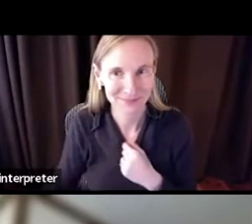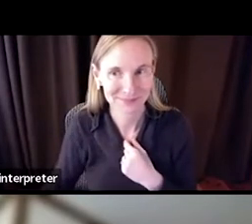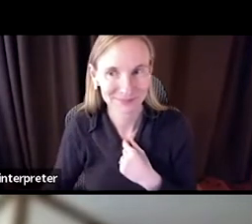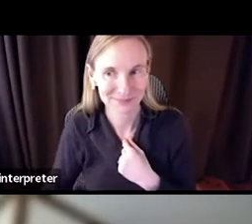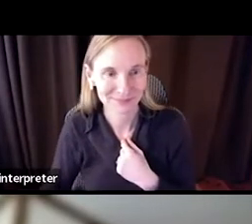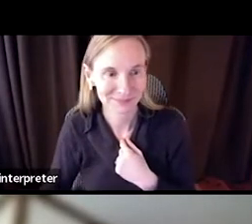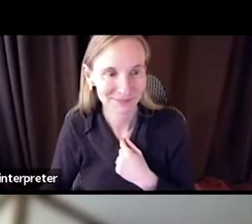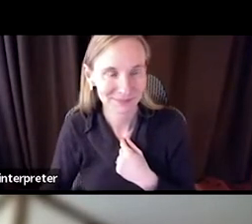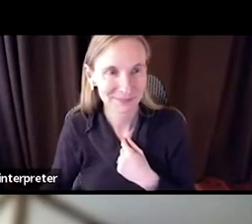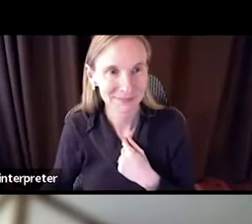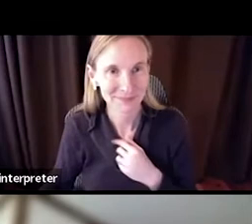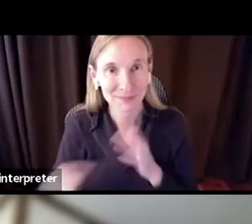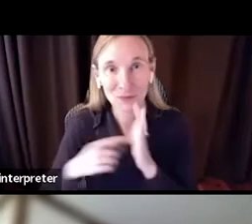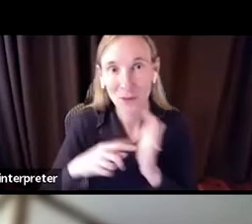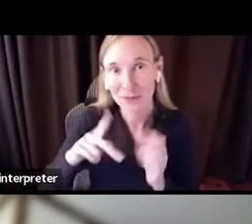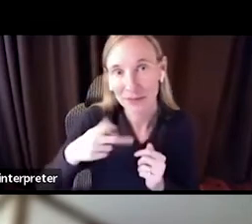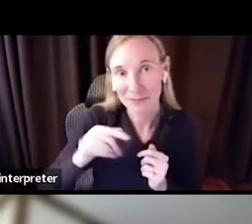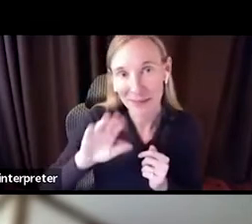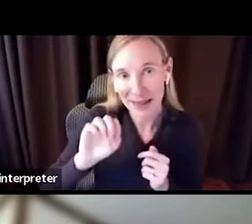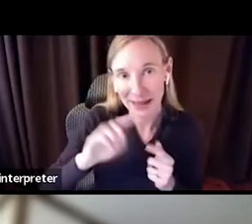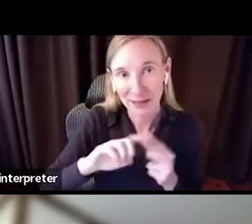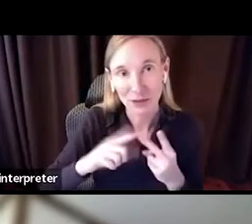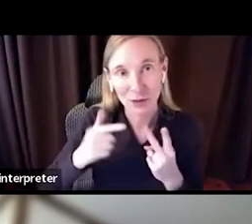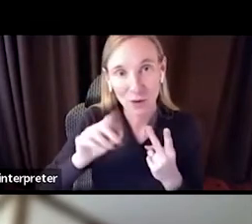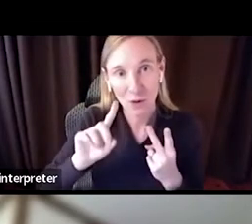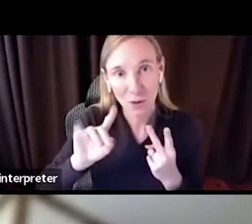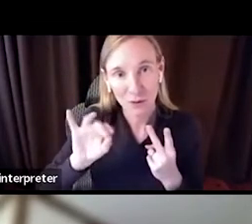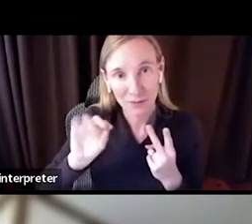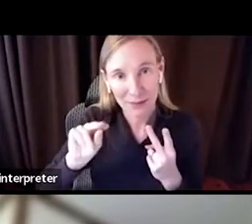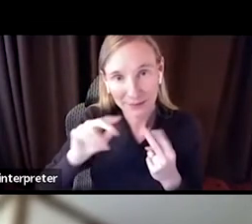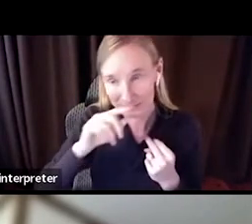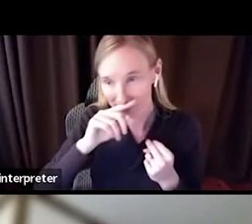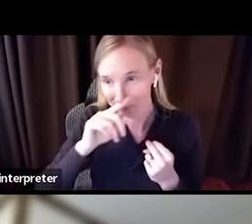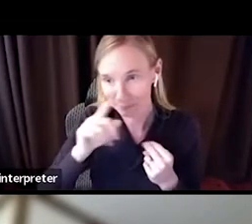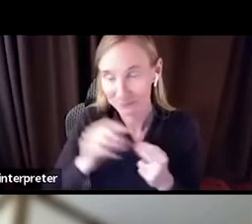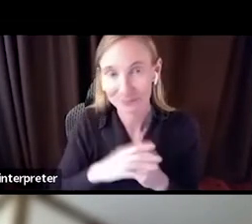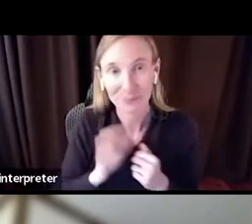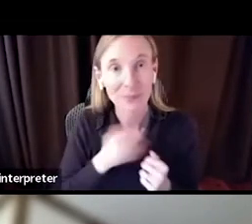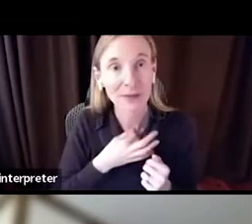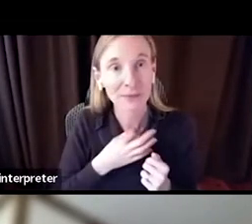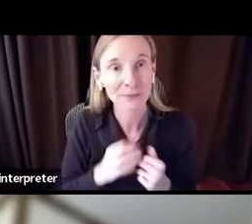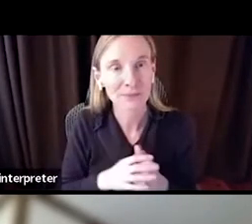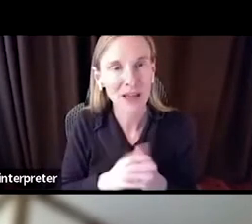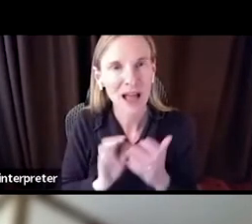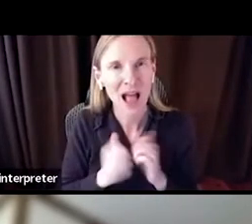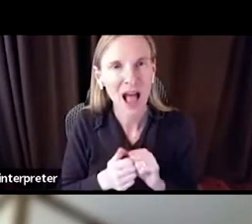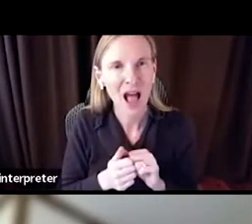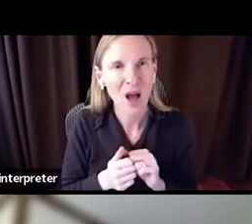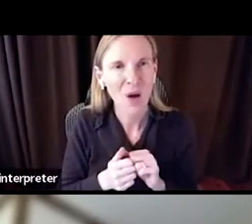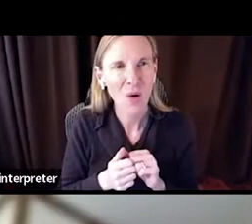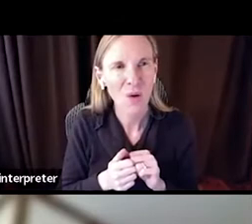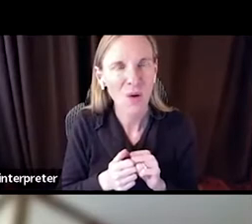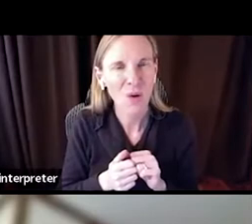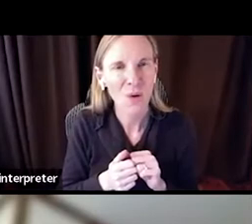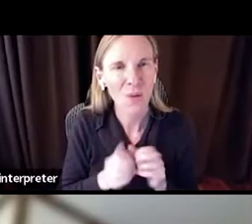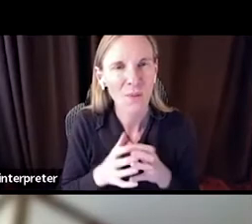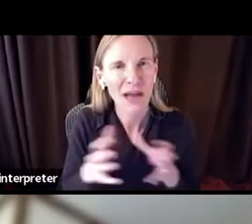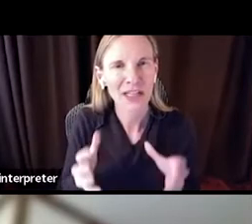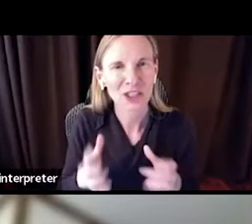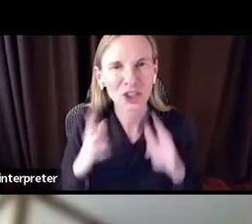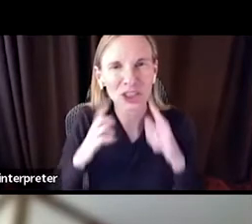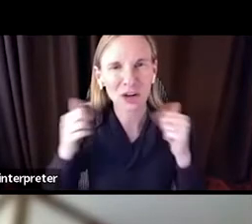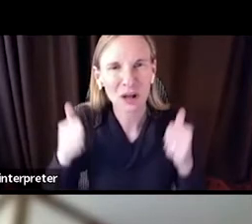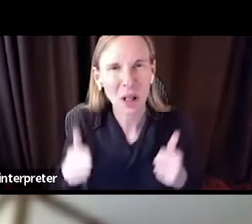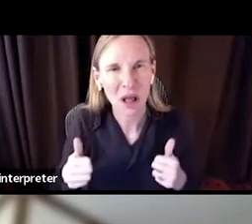Sure. Representative Page and Representative Goldman. I was just curious, how hard of hearing or how much hearing loss